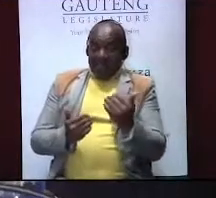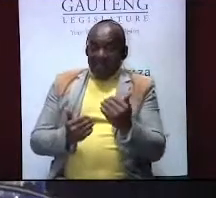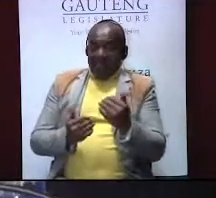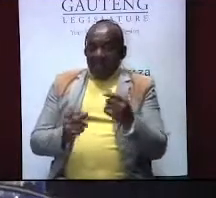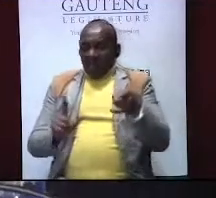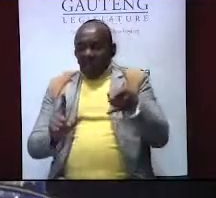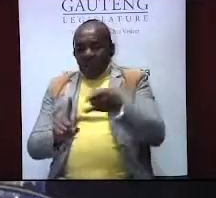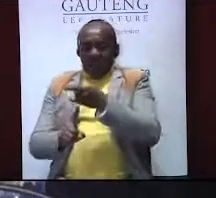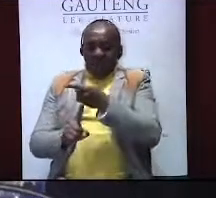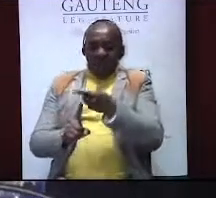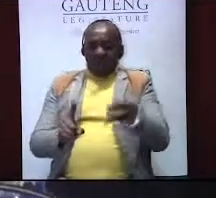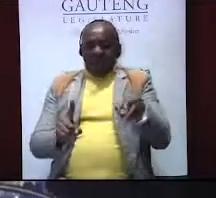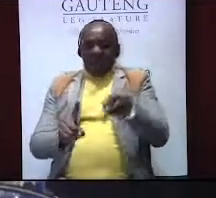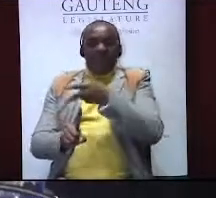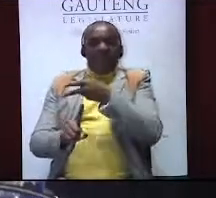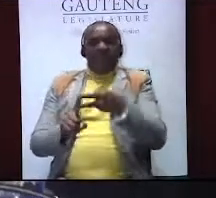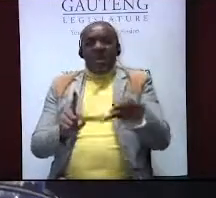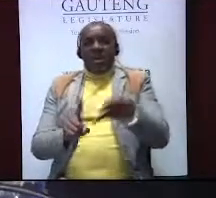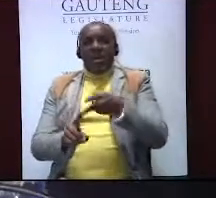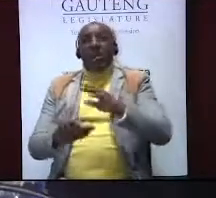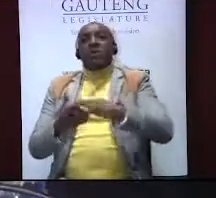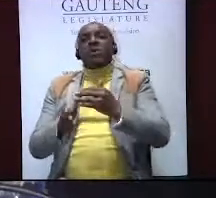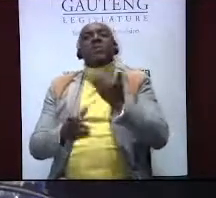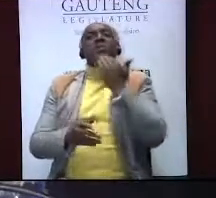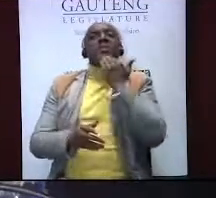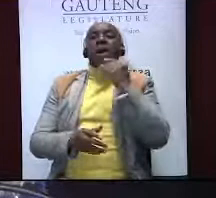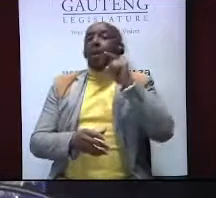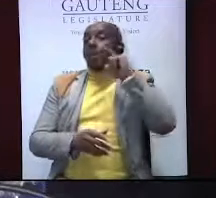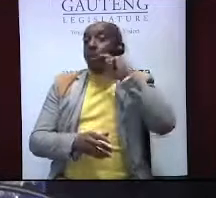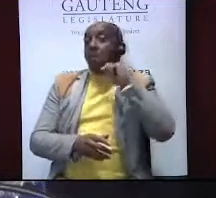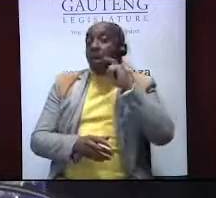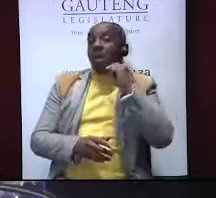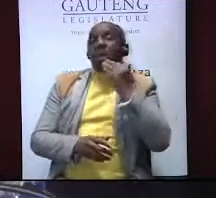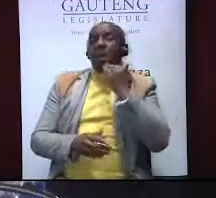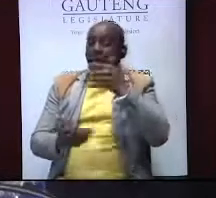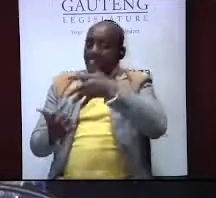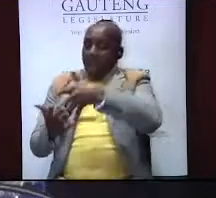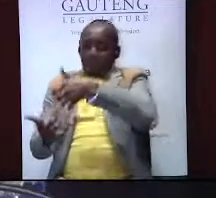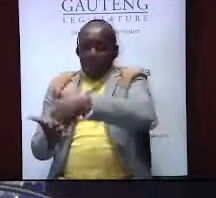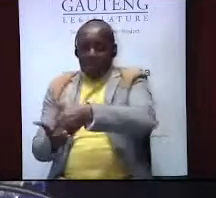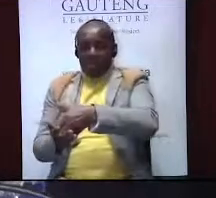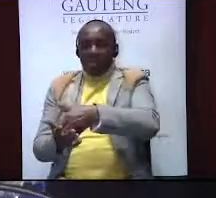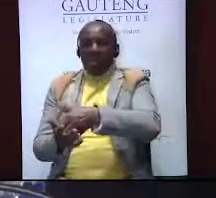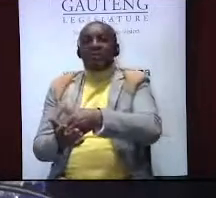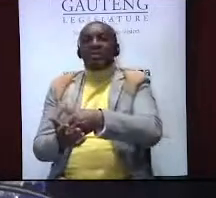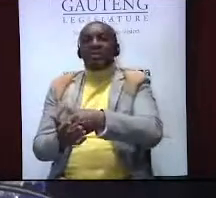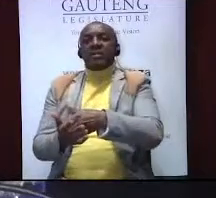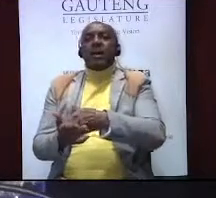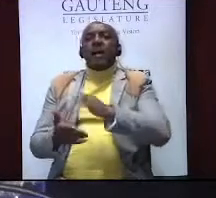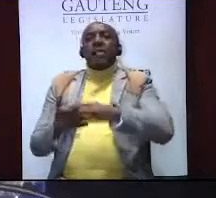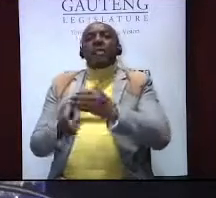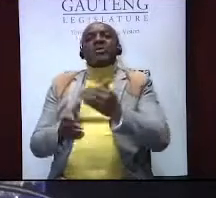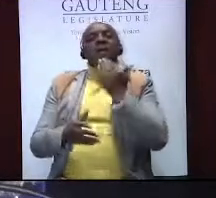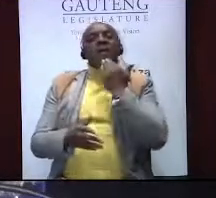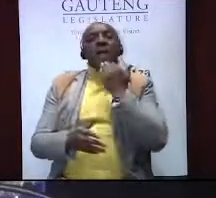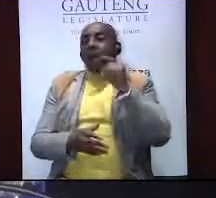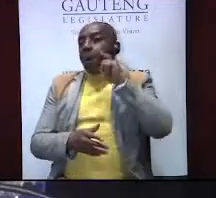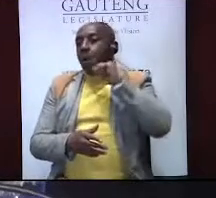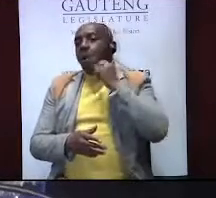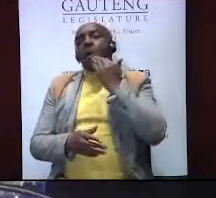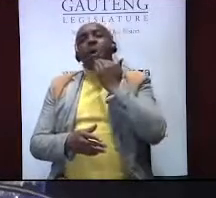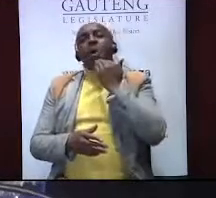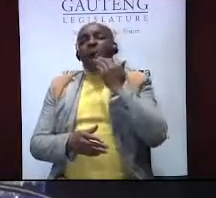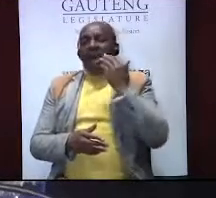at the hands of men who are wicked, at the hands of men who are still in the